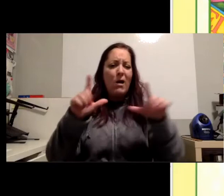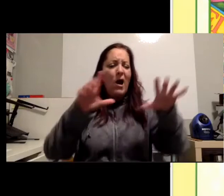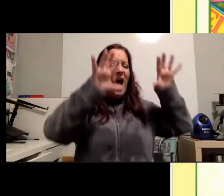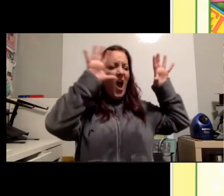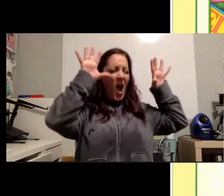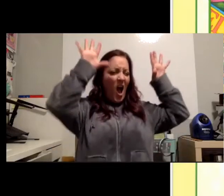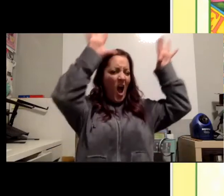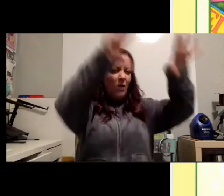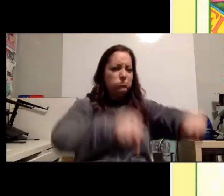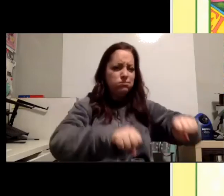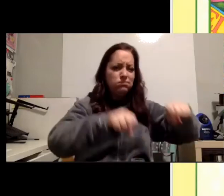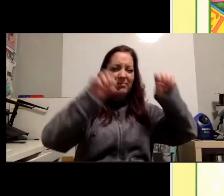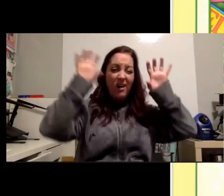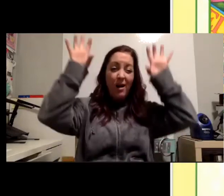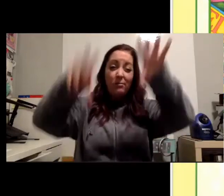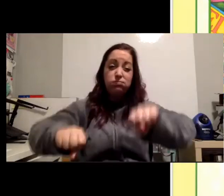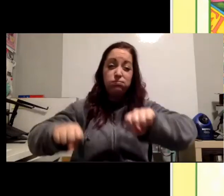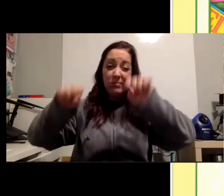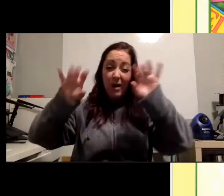Not just the new ones,